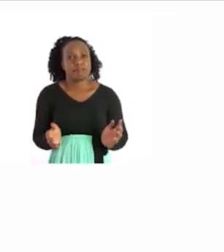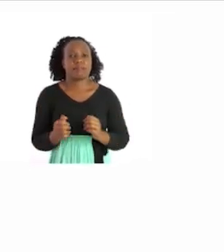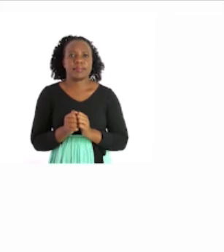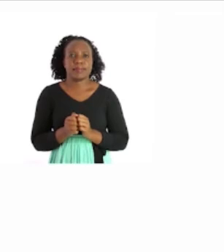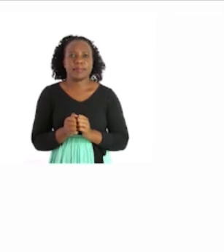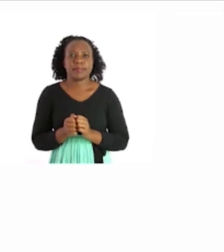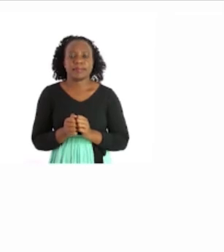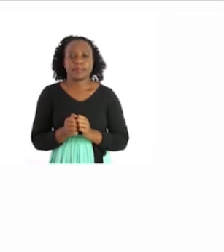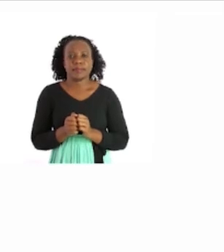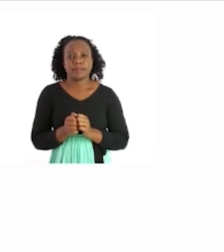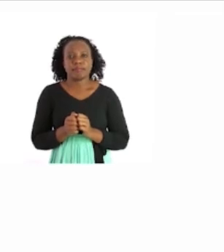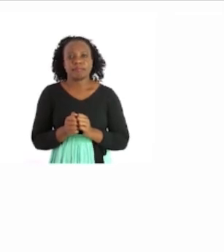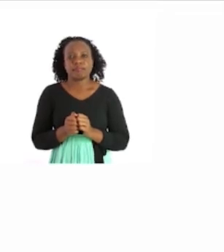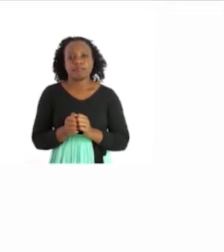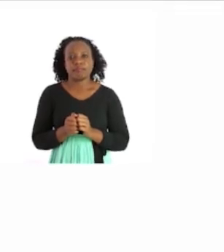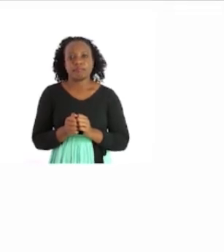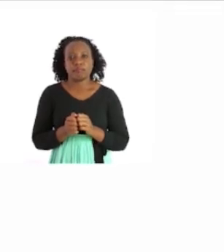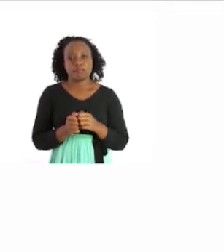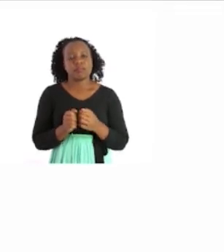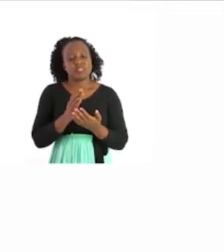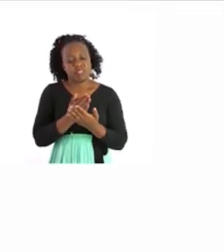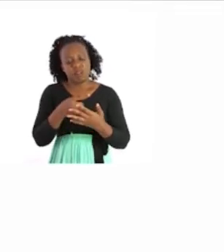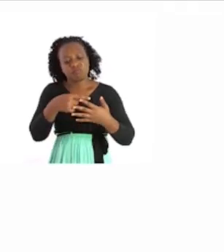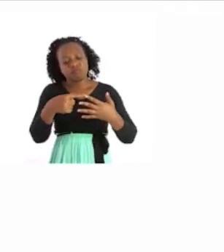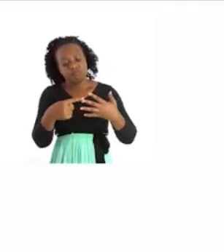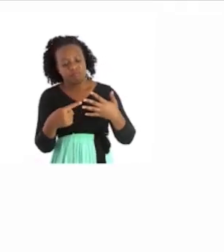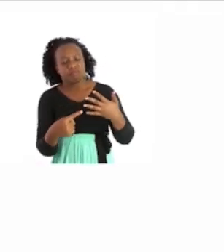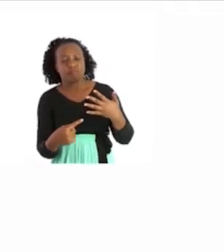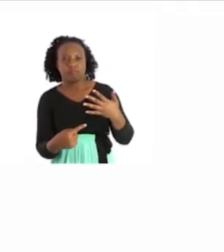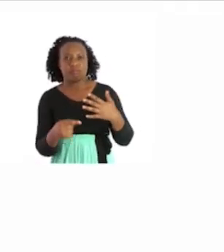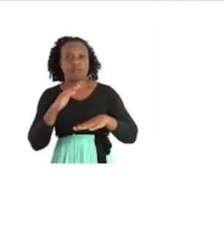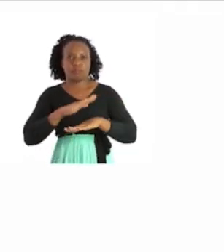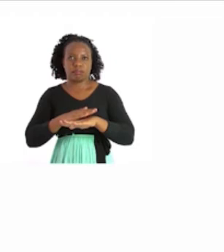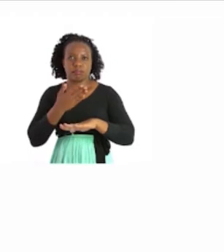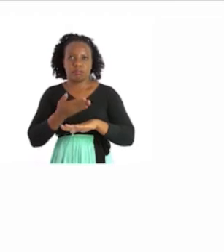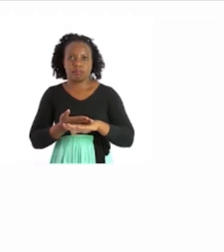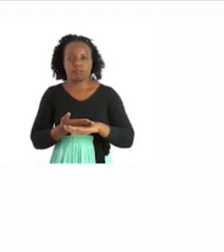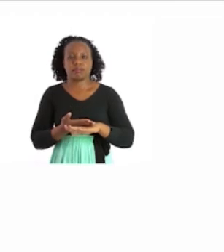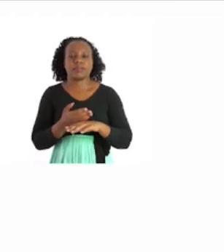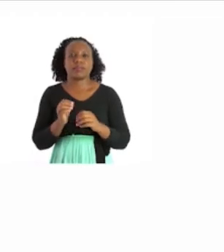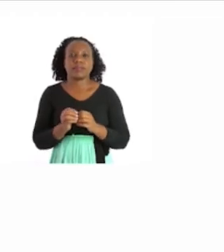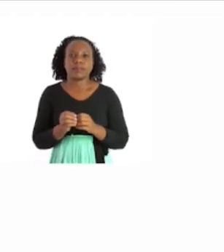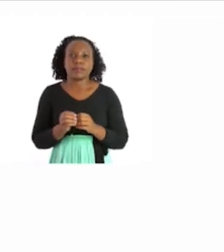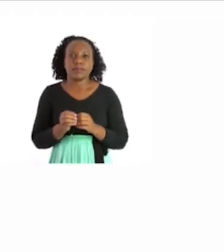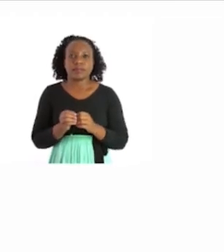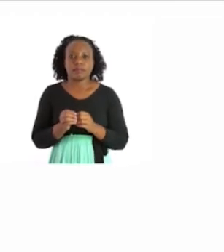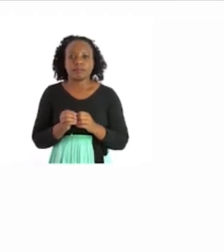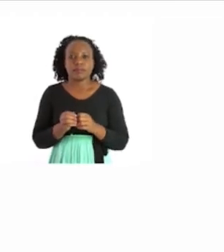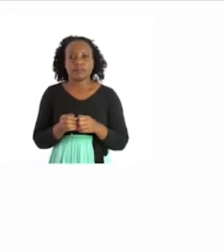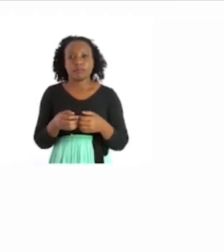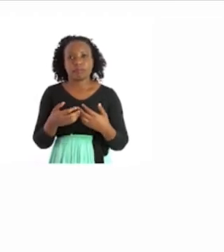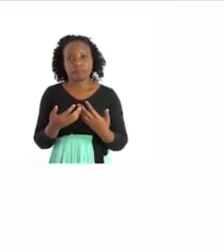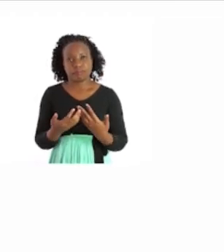examples? I guess those are the few examples that we have for abstract nouns. Do you have